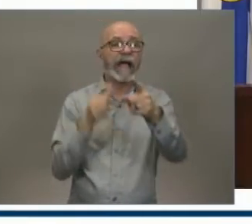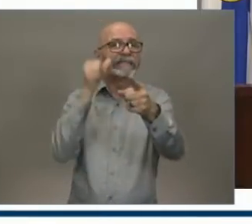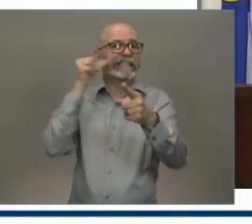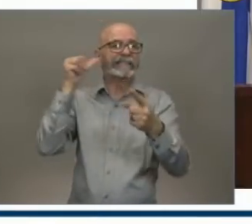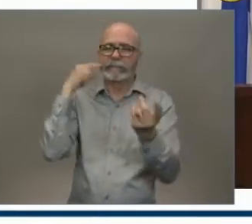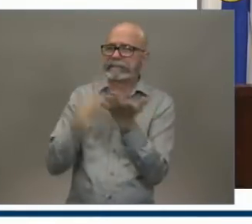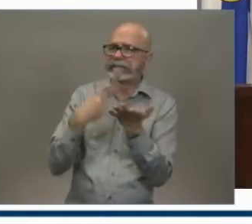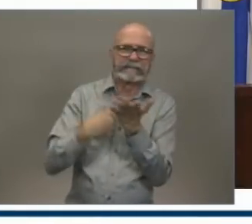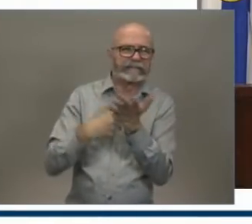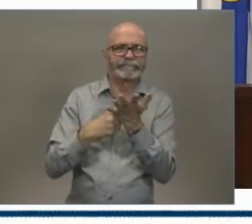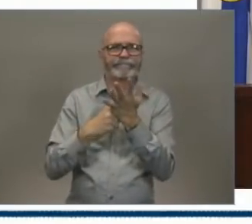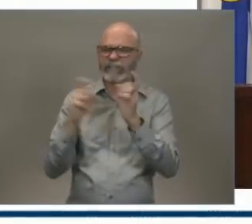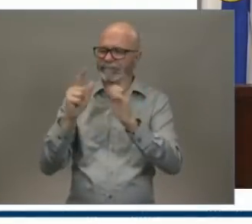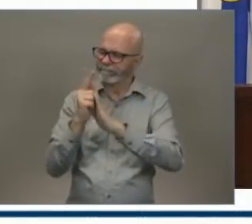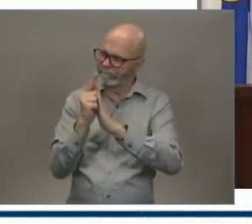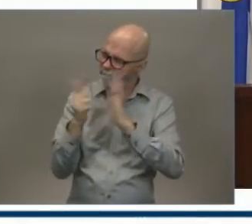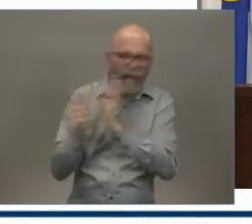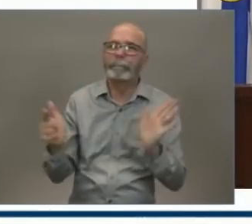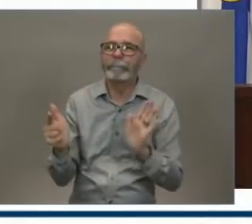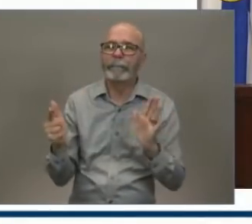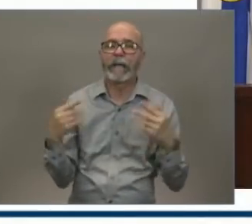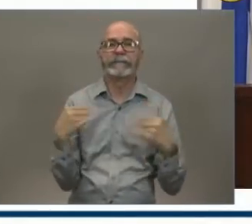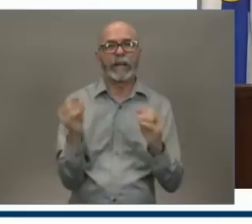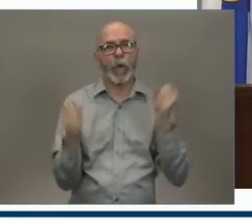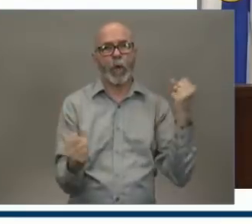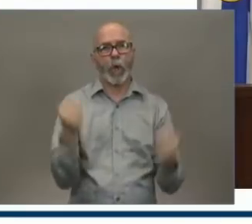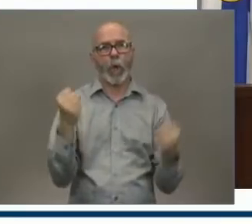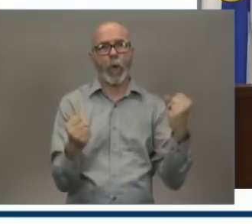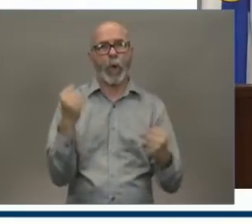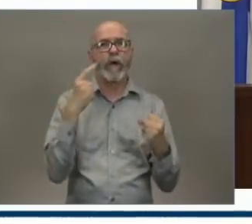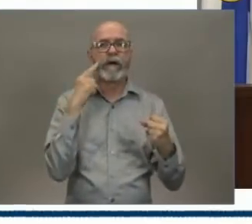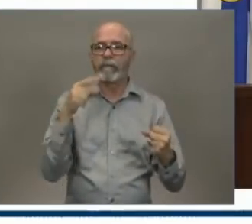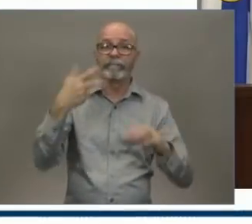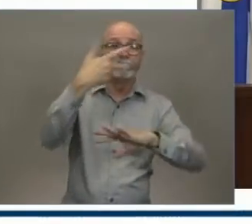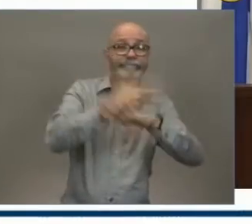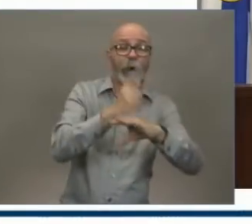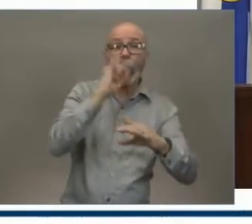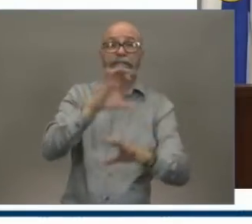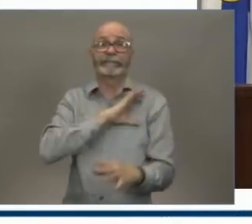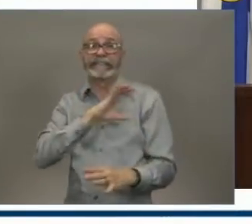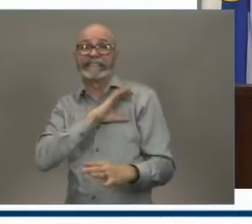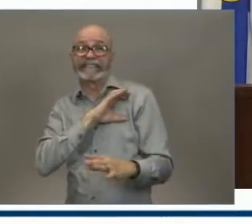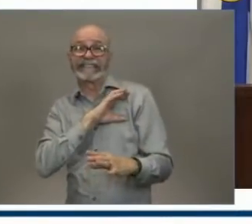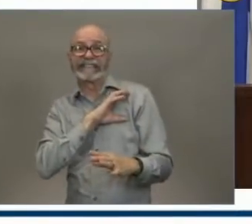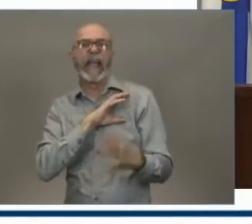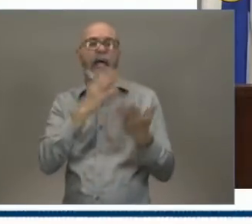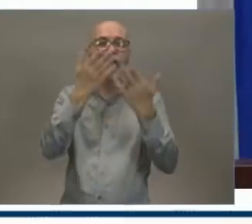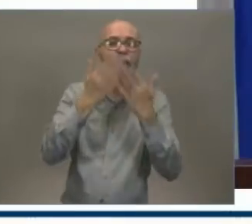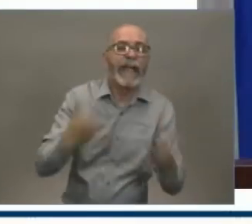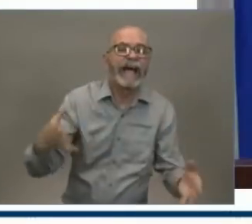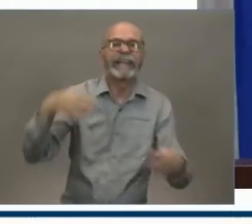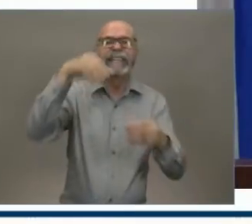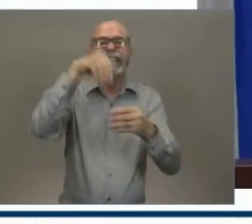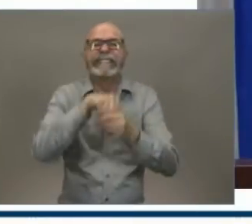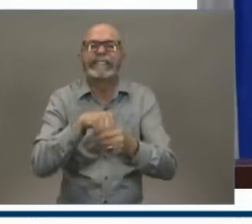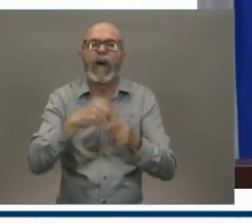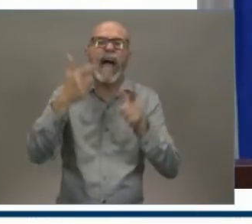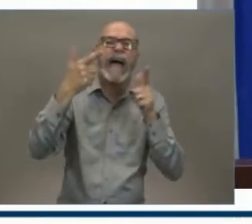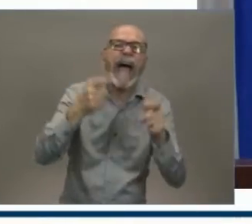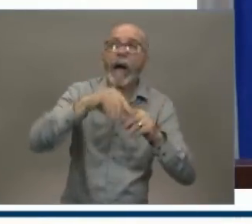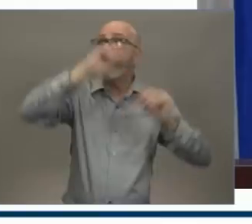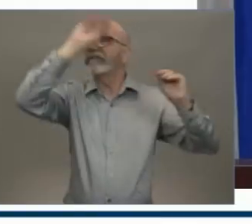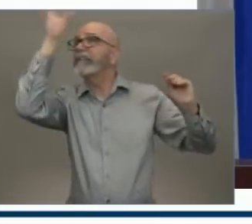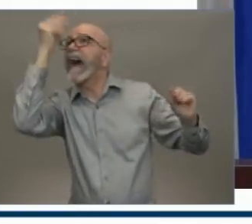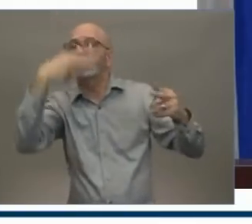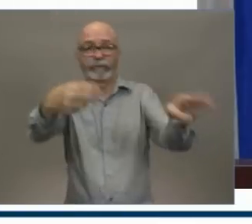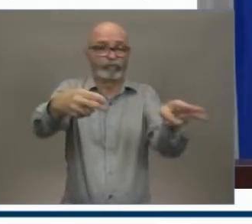all decommissioned police vehicles and accessories. If not, what do you think the solution is? So first of all, I was very pleased to hear